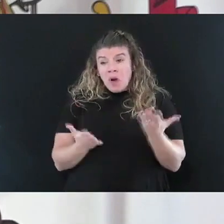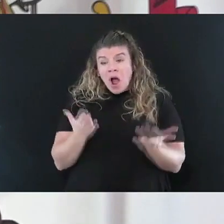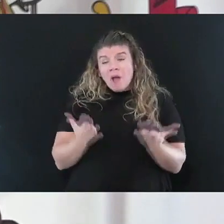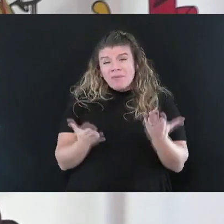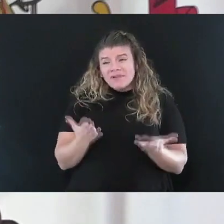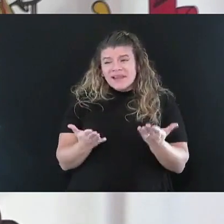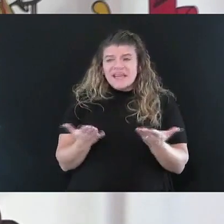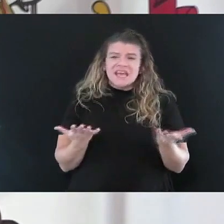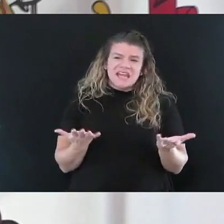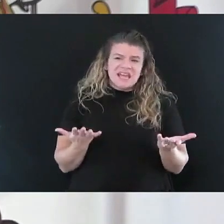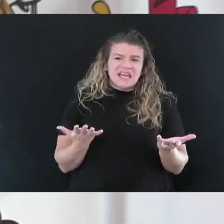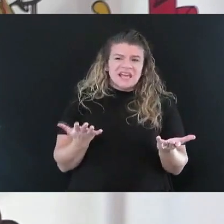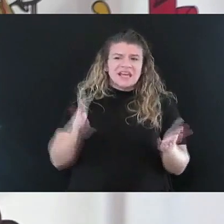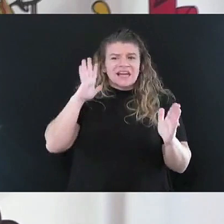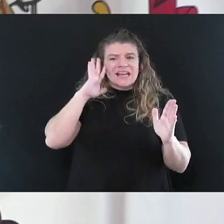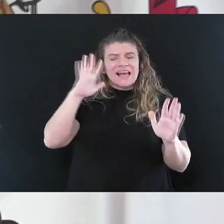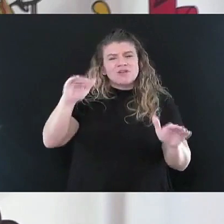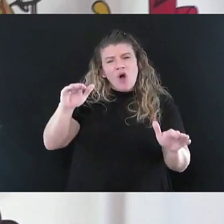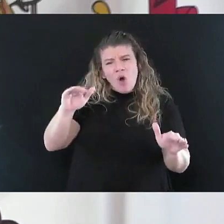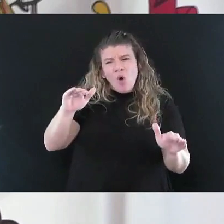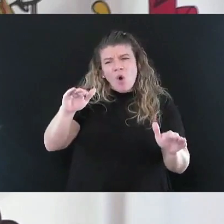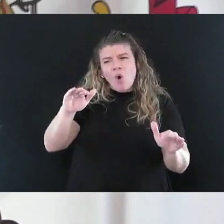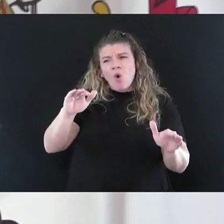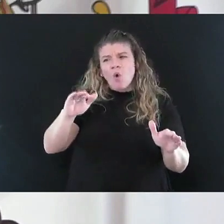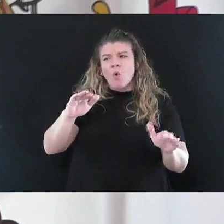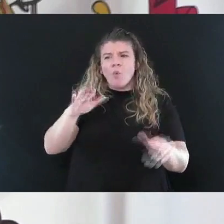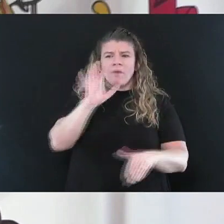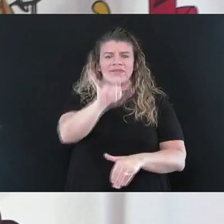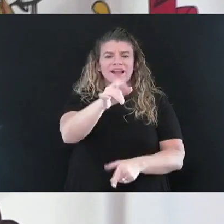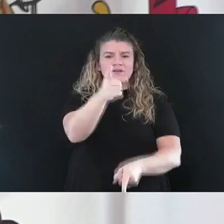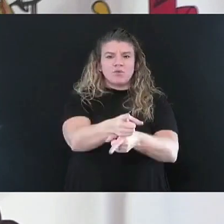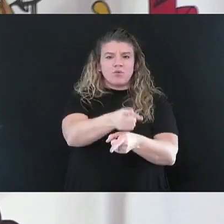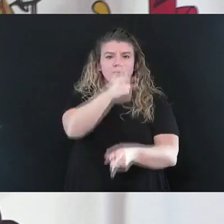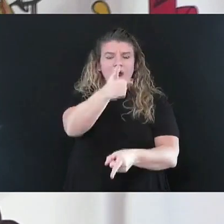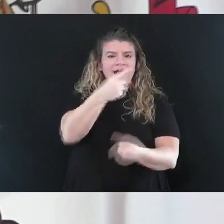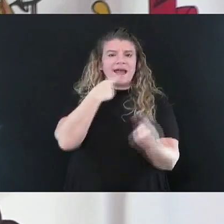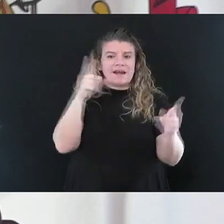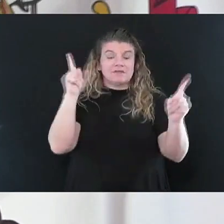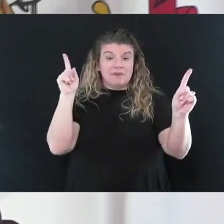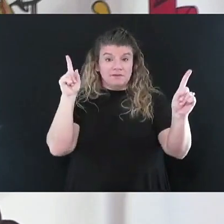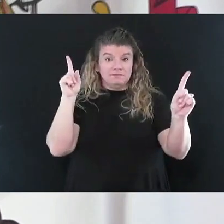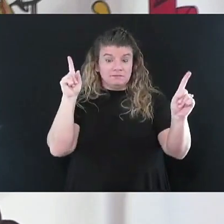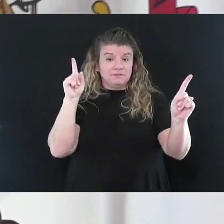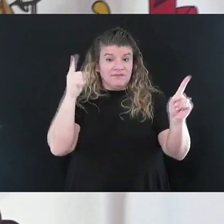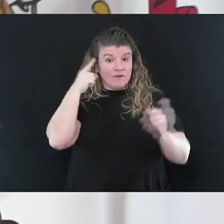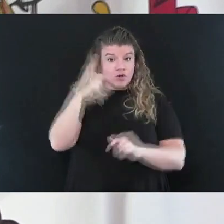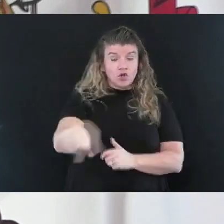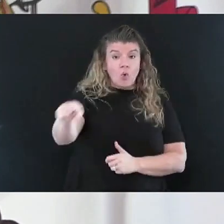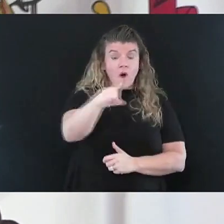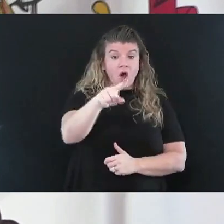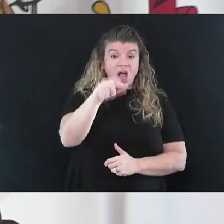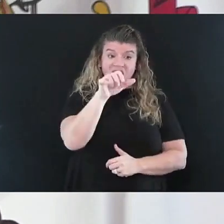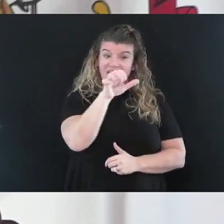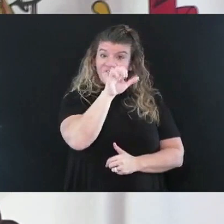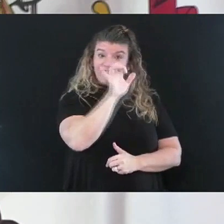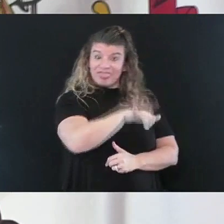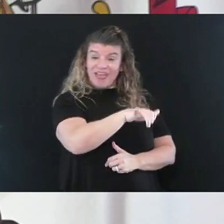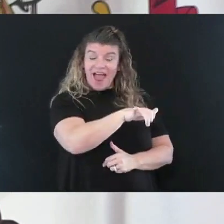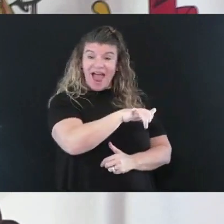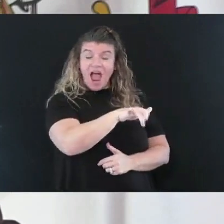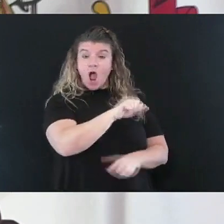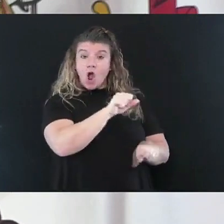let's just hope and pray that this is the right news. This could be